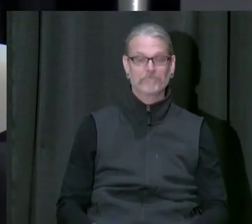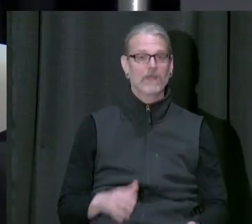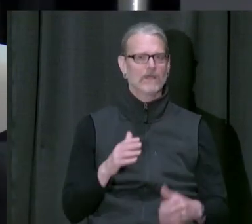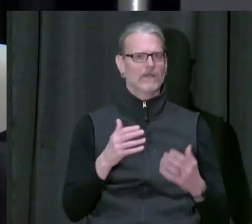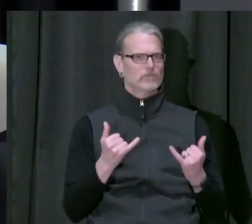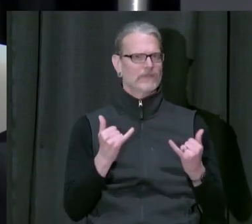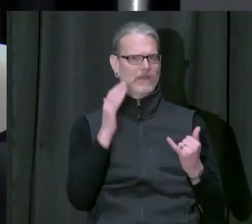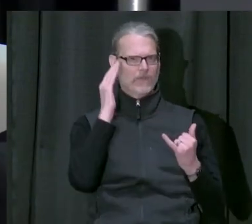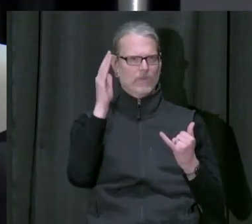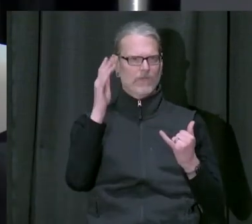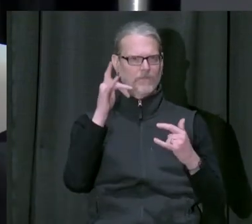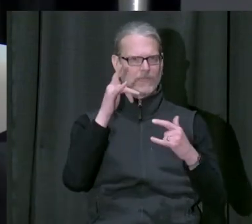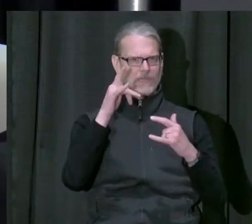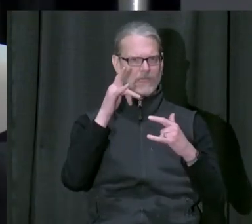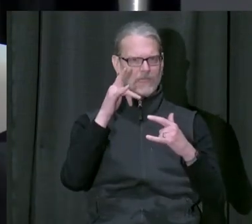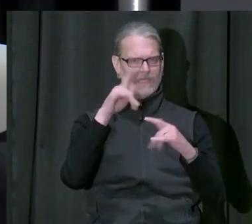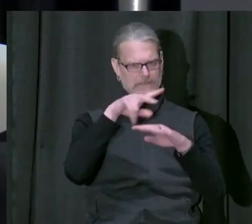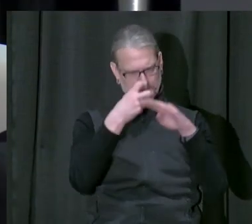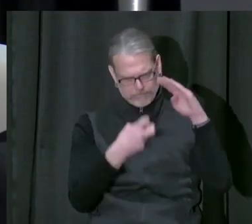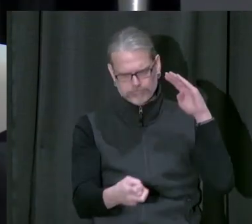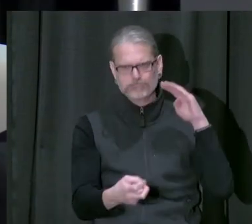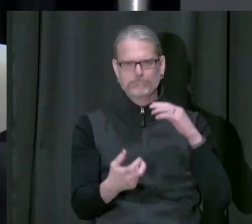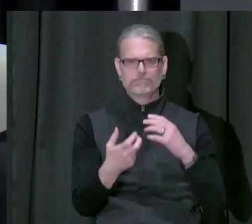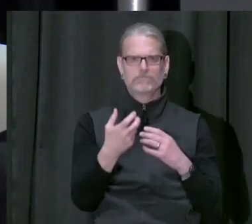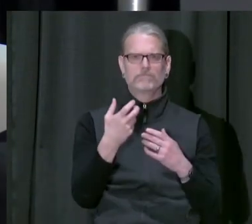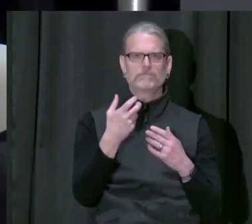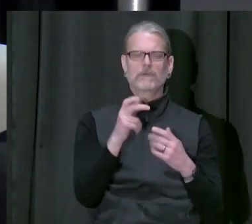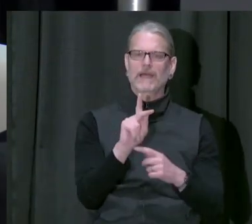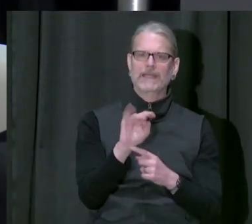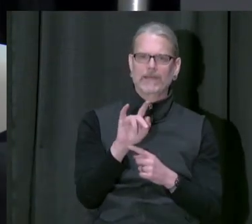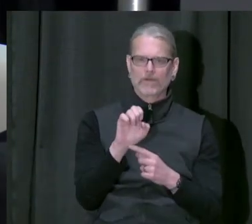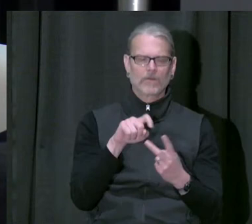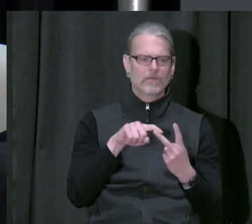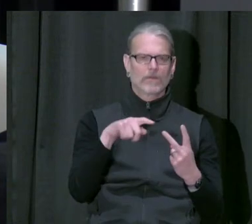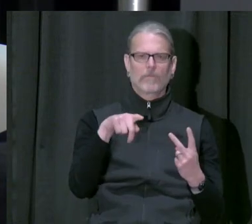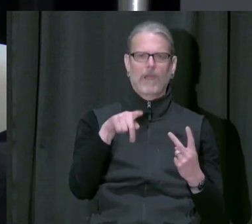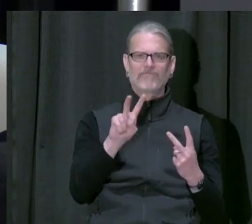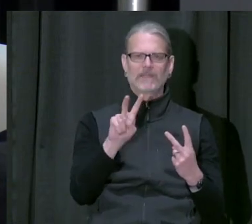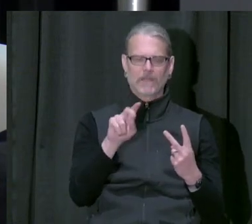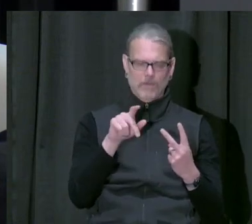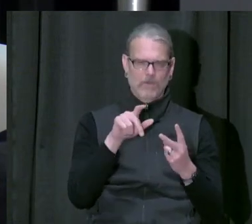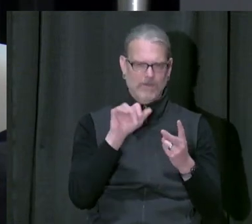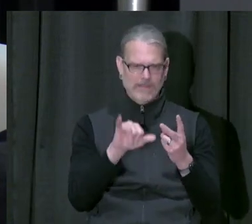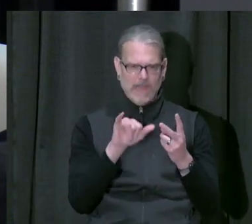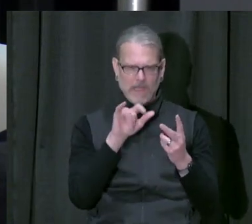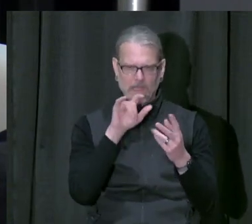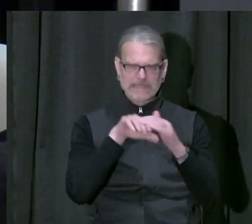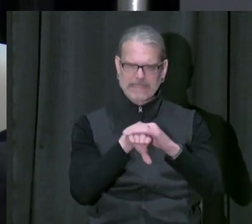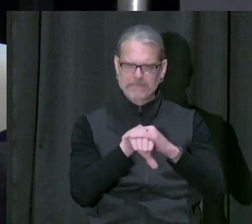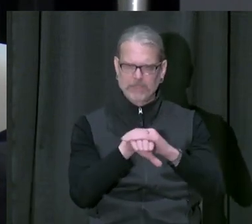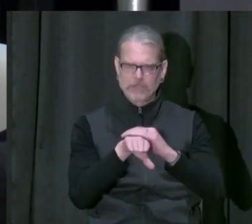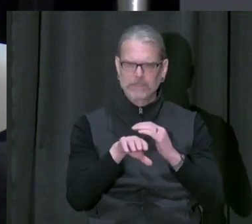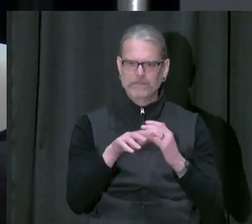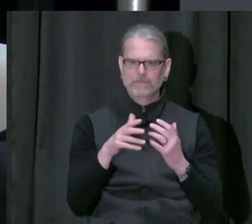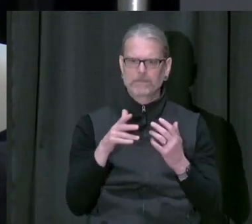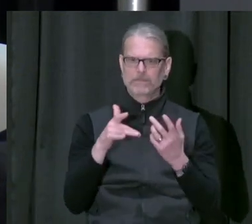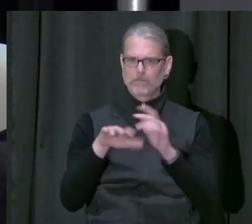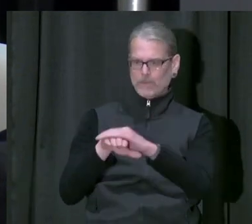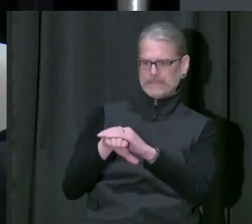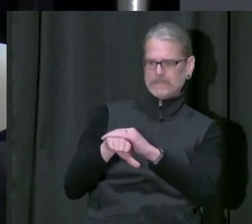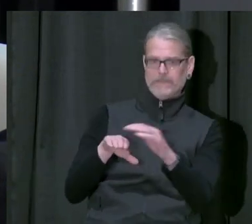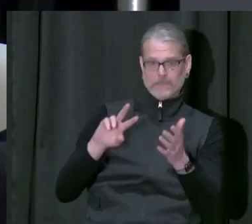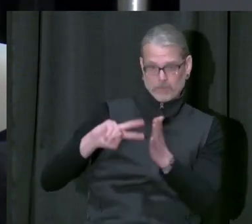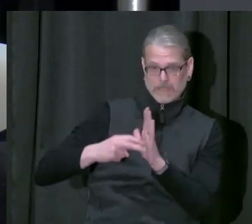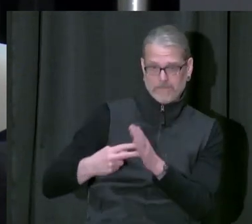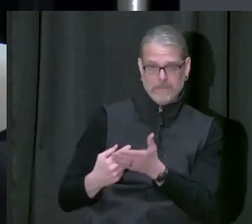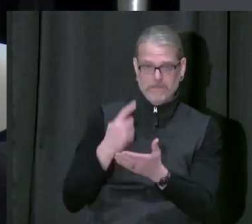deep today on the accessibility of Kindle and Prime Video, what accessibility means in Kindle and Prime Video,